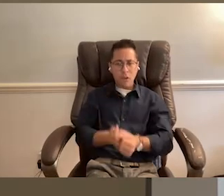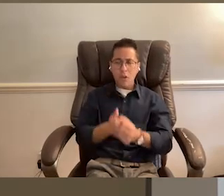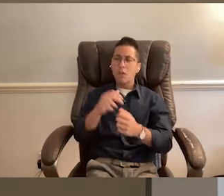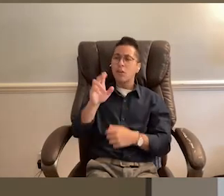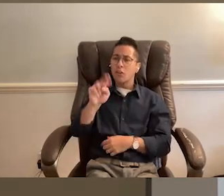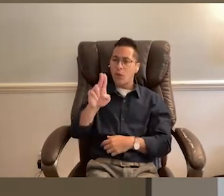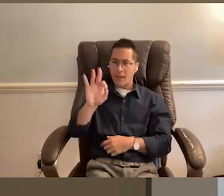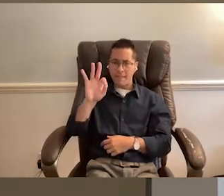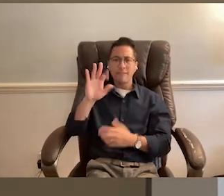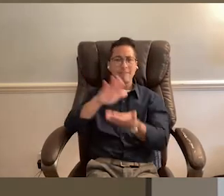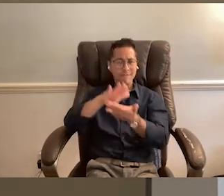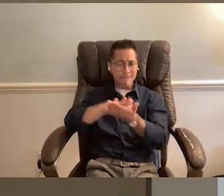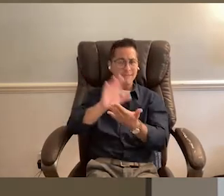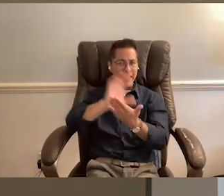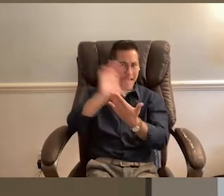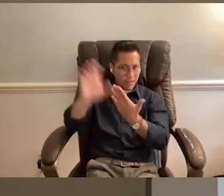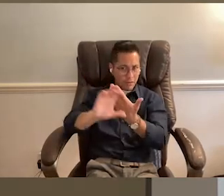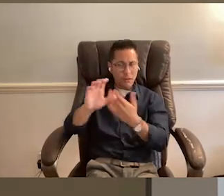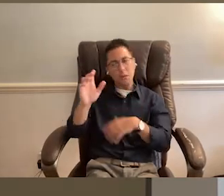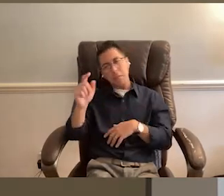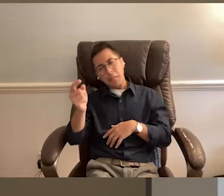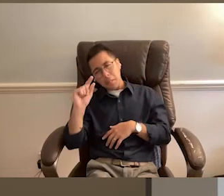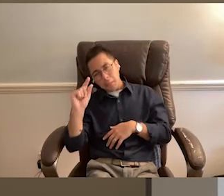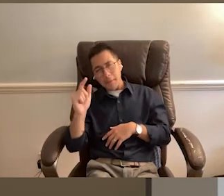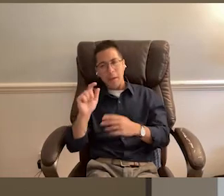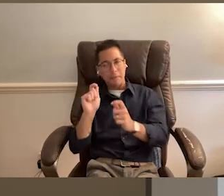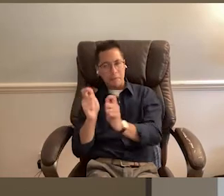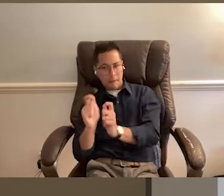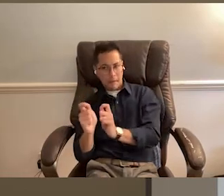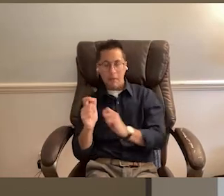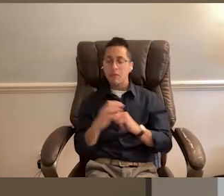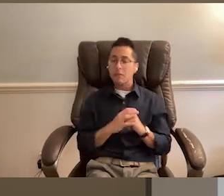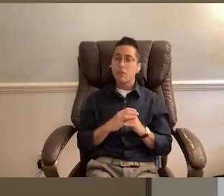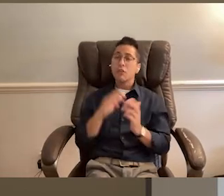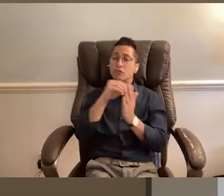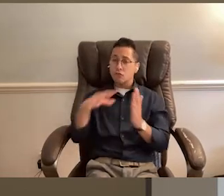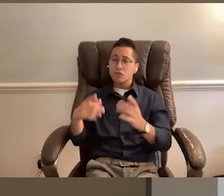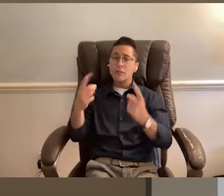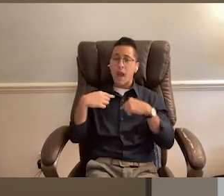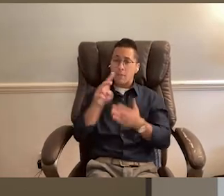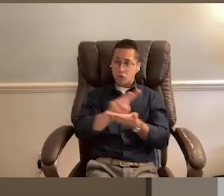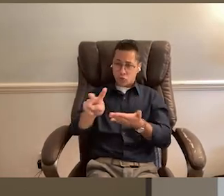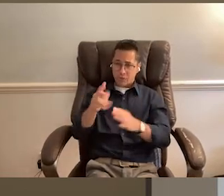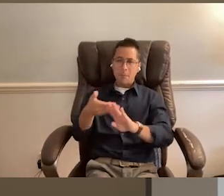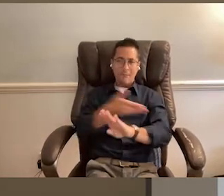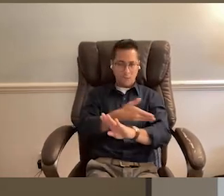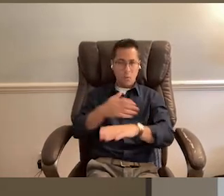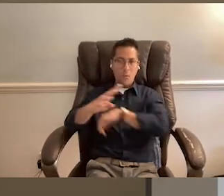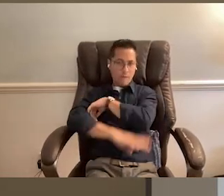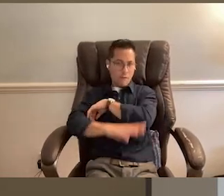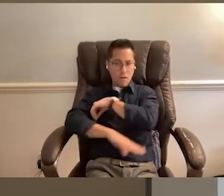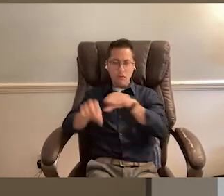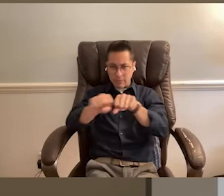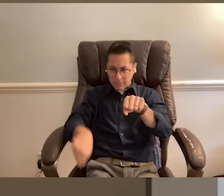So we've done one recently on the Jacksonville Disability Services Agency, like the city agency. We brought